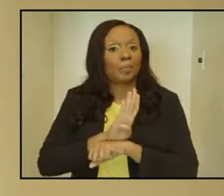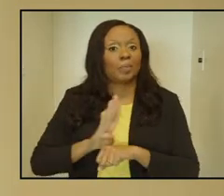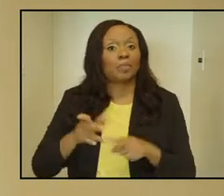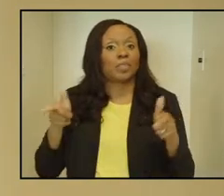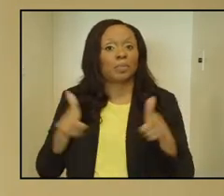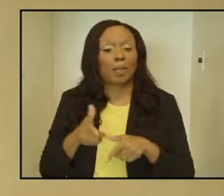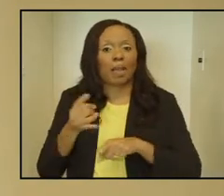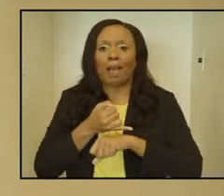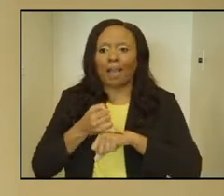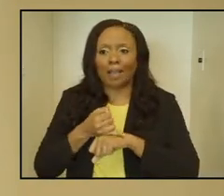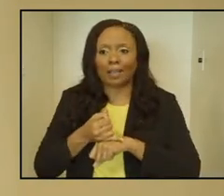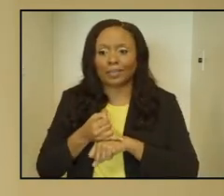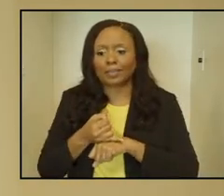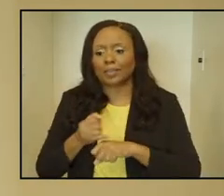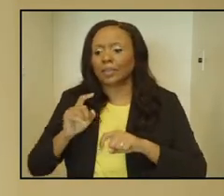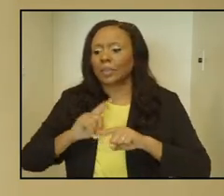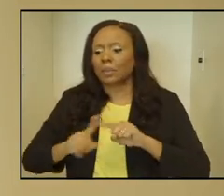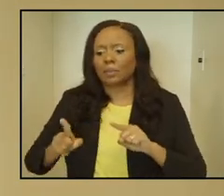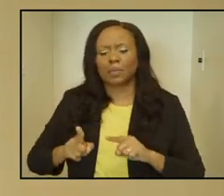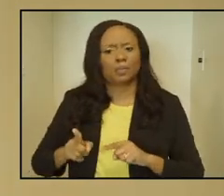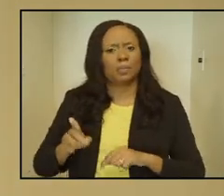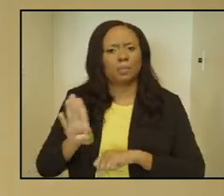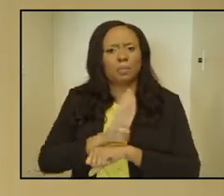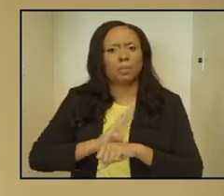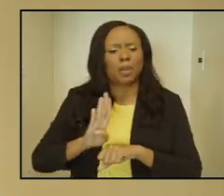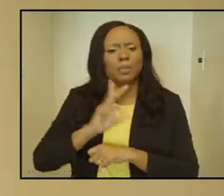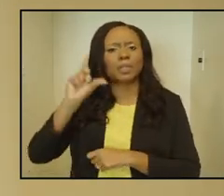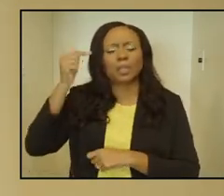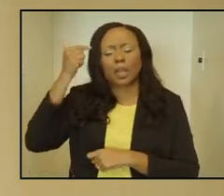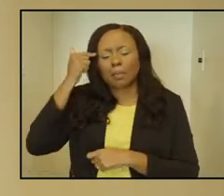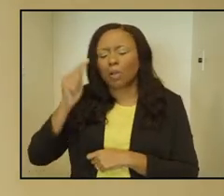but I have been heartened by the resilience displayed by the Barbados